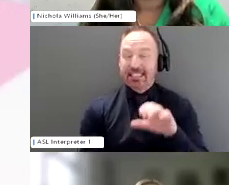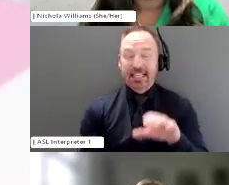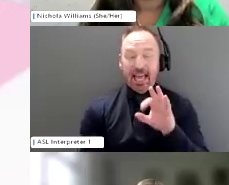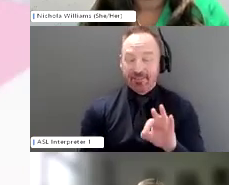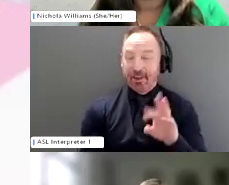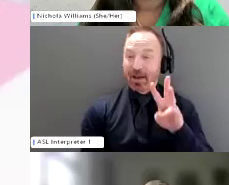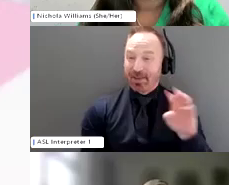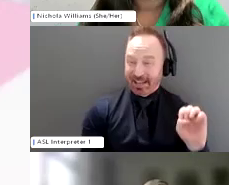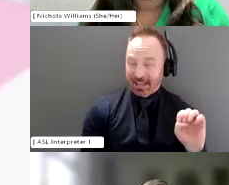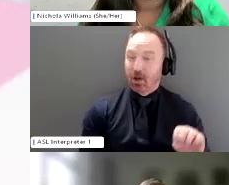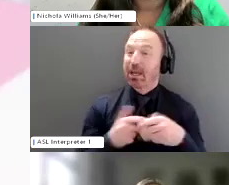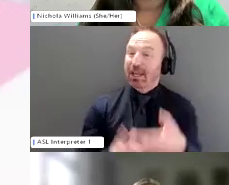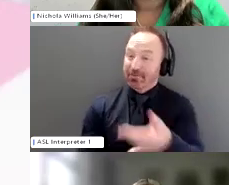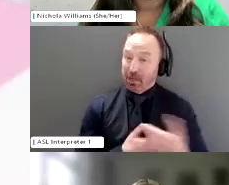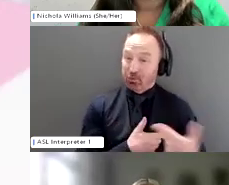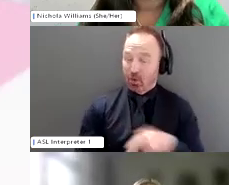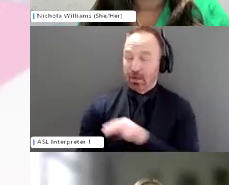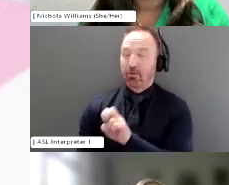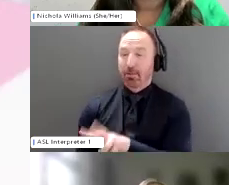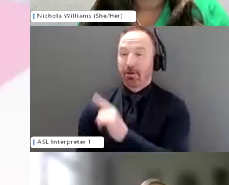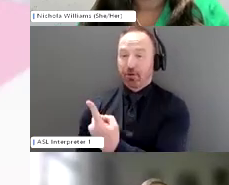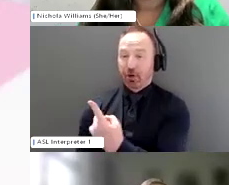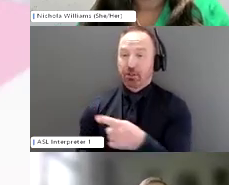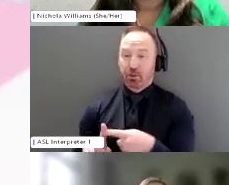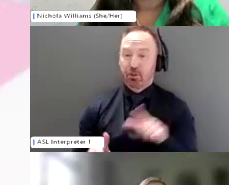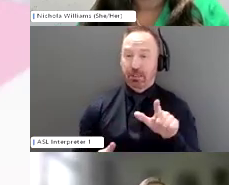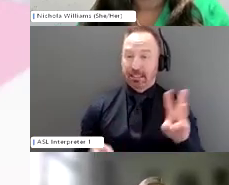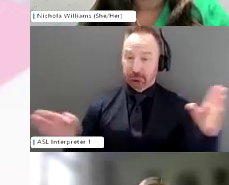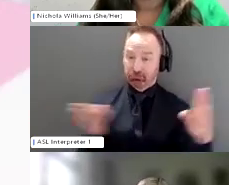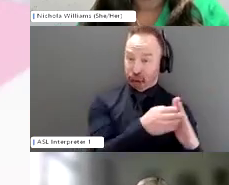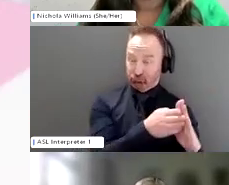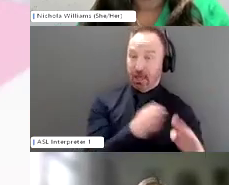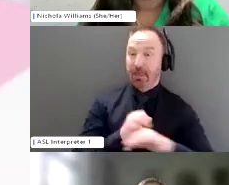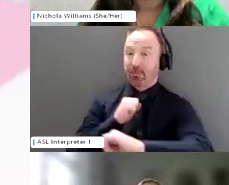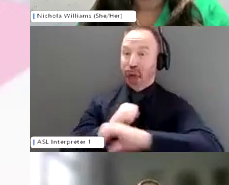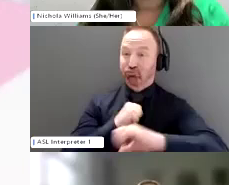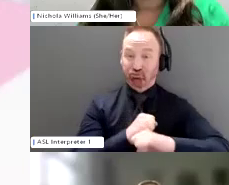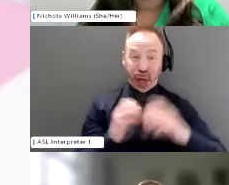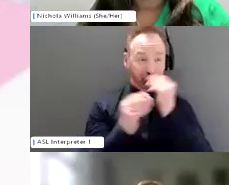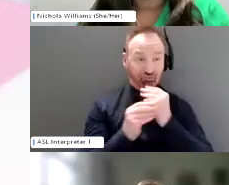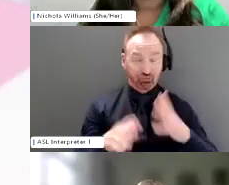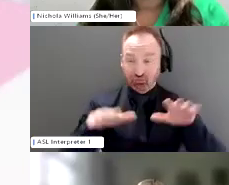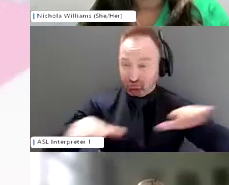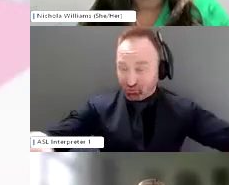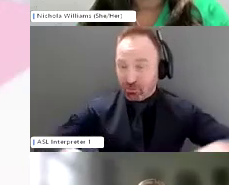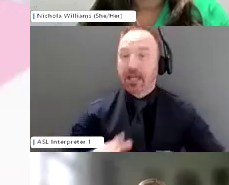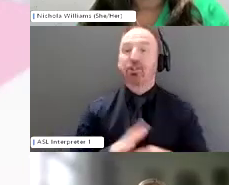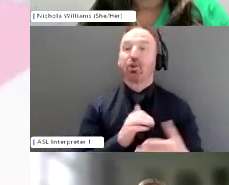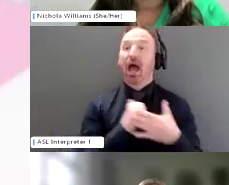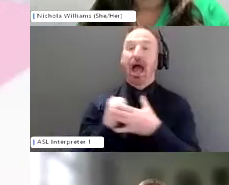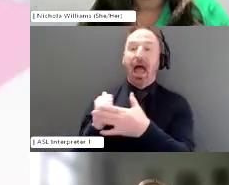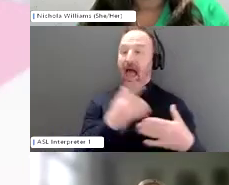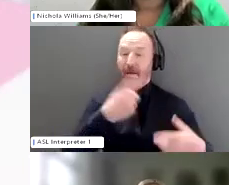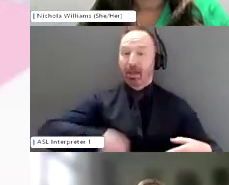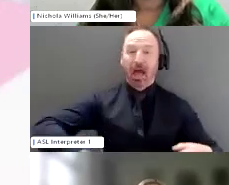because from November 1st to November 26th, they ran a campaign called Help Us Rise. It's a national initiative that's focused